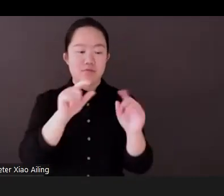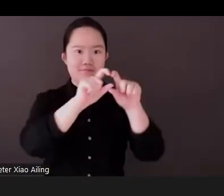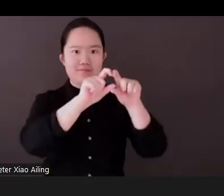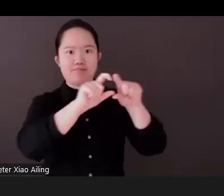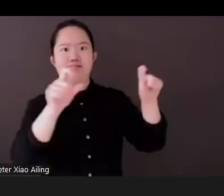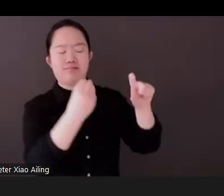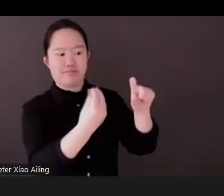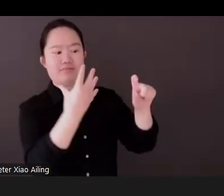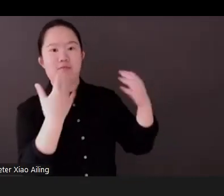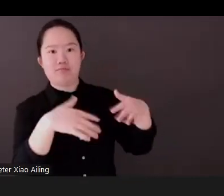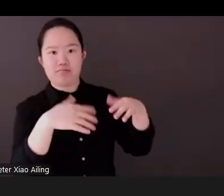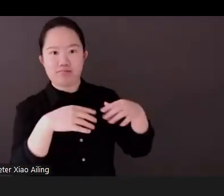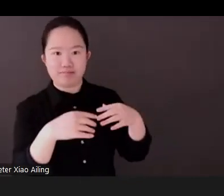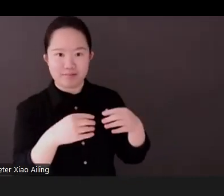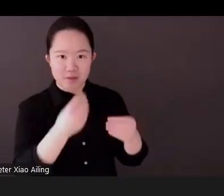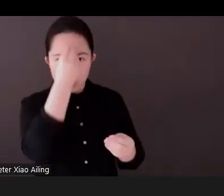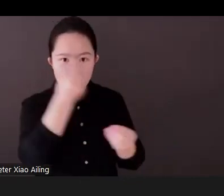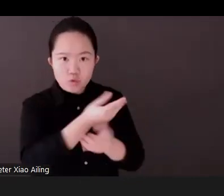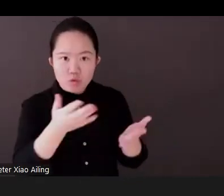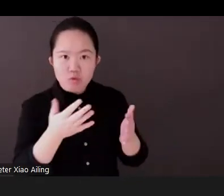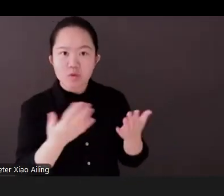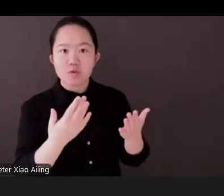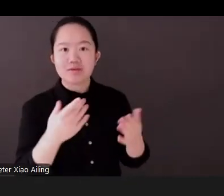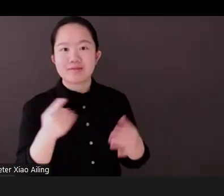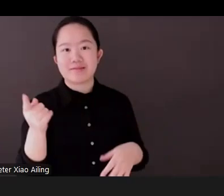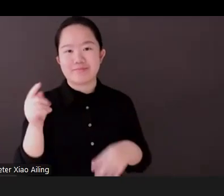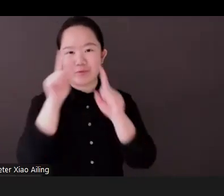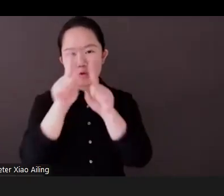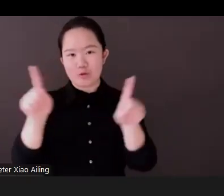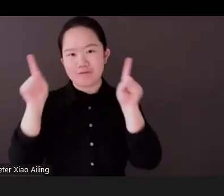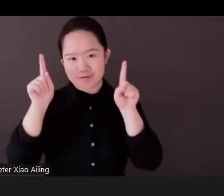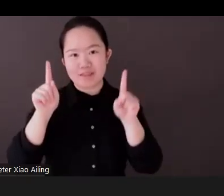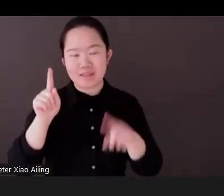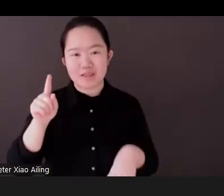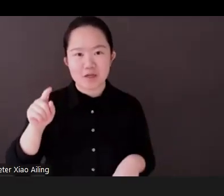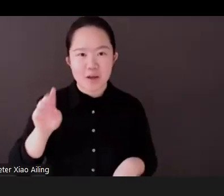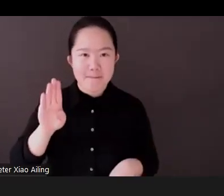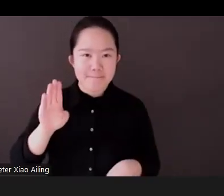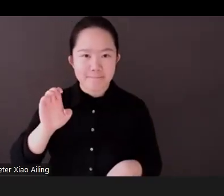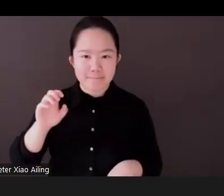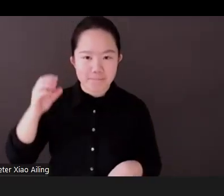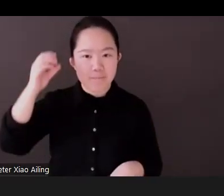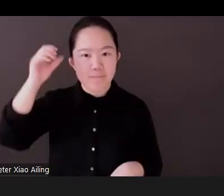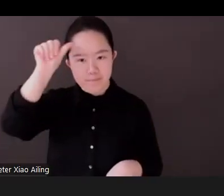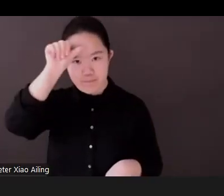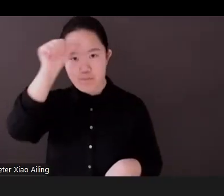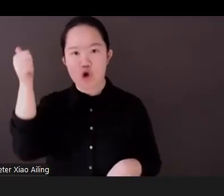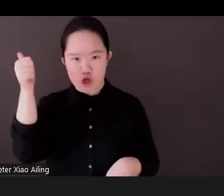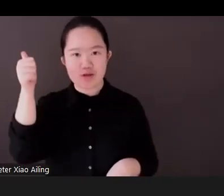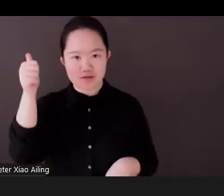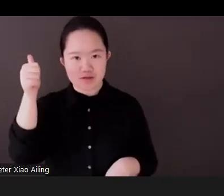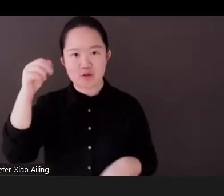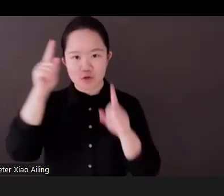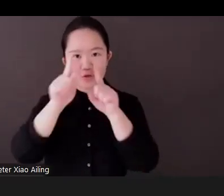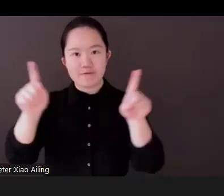part, but just being subject to a supervision makes all the sector aware that they also has